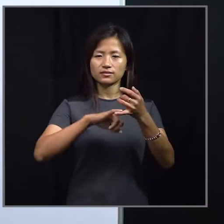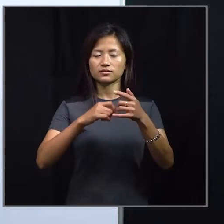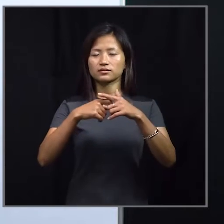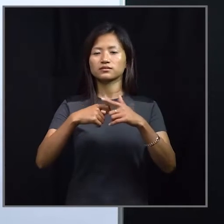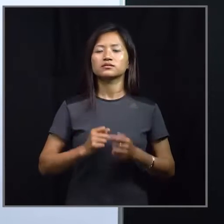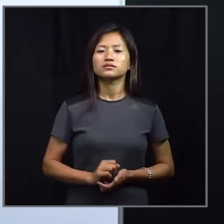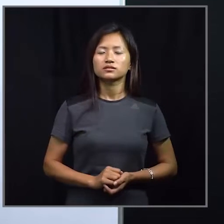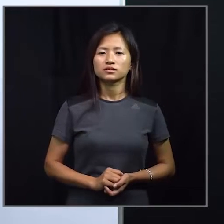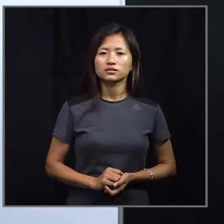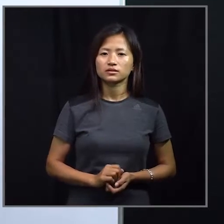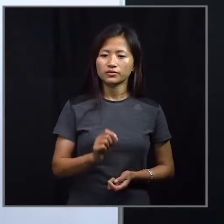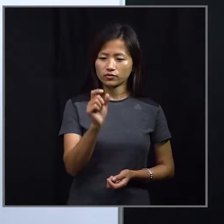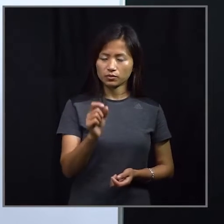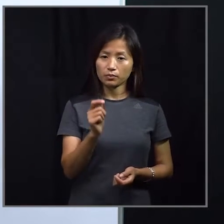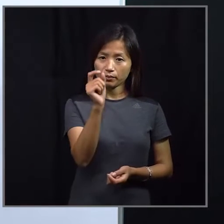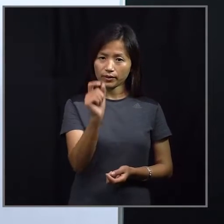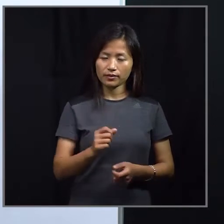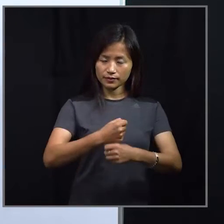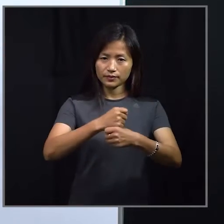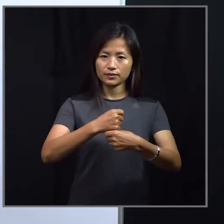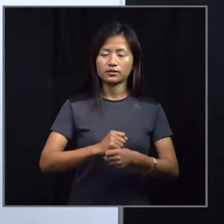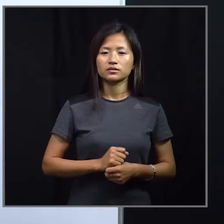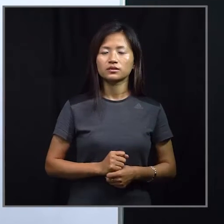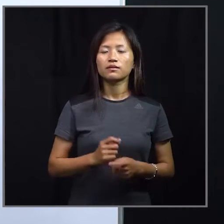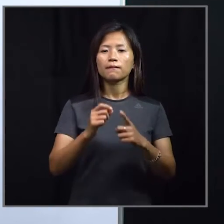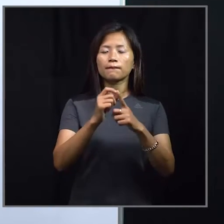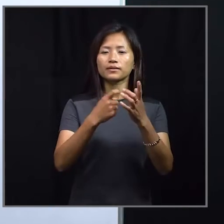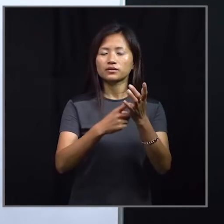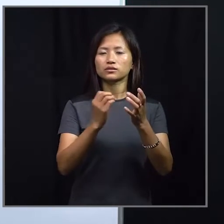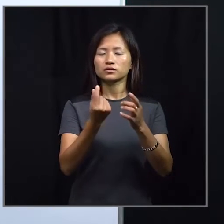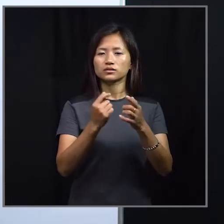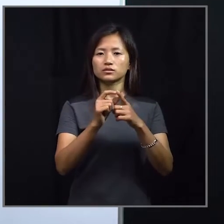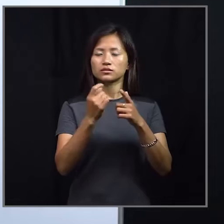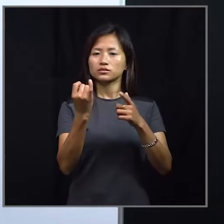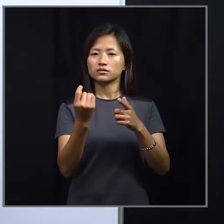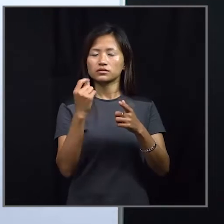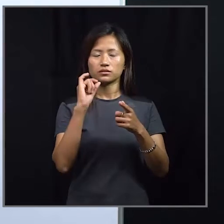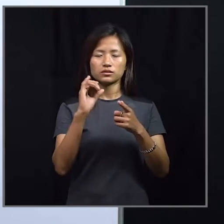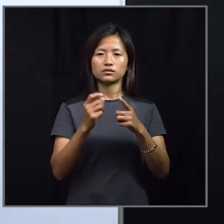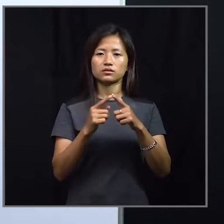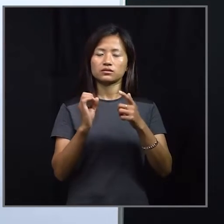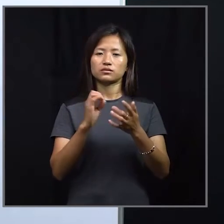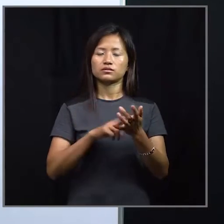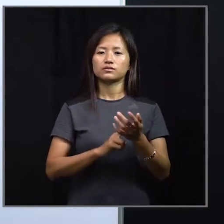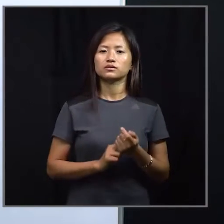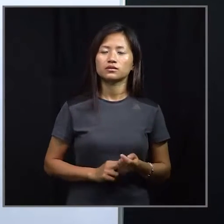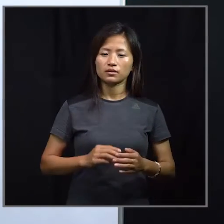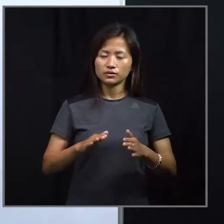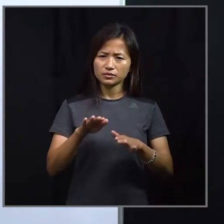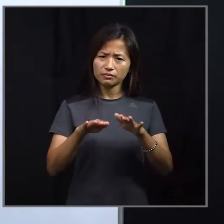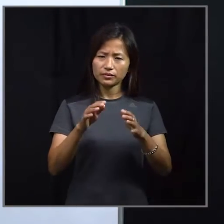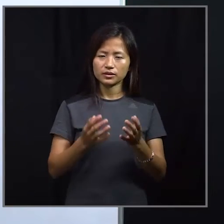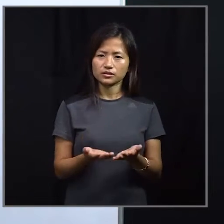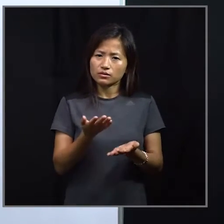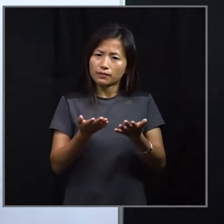risk in initiating a production unit, in trying to manage